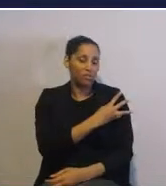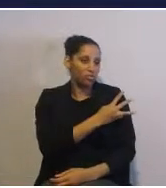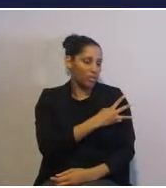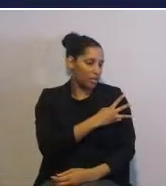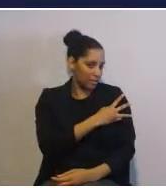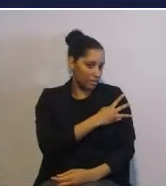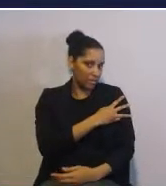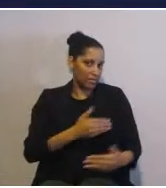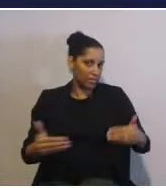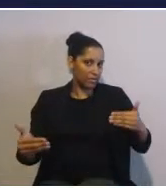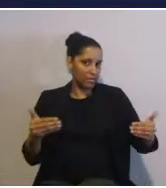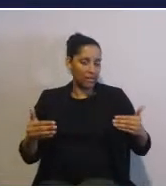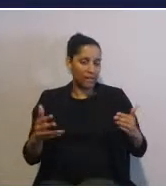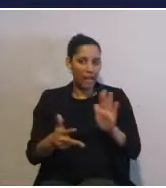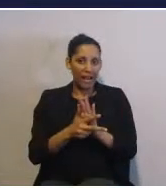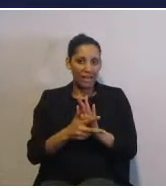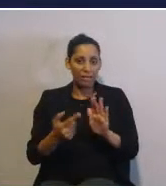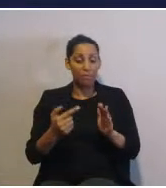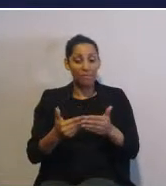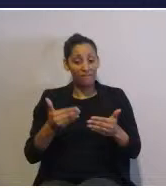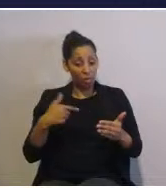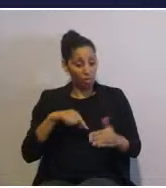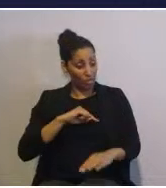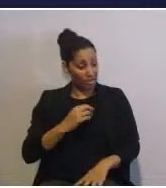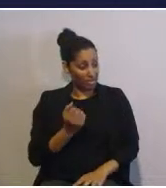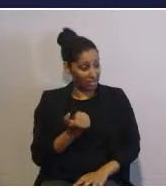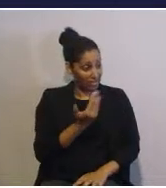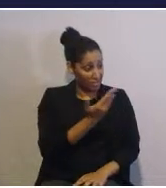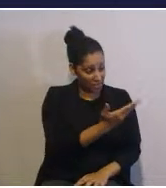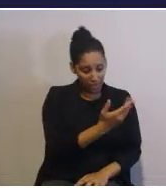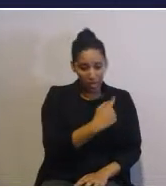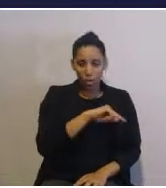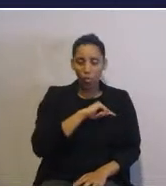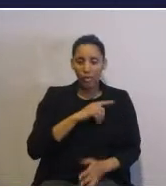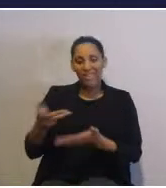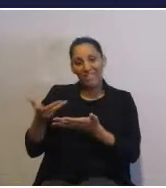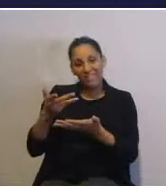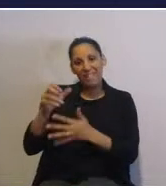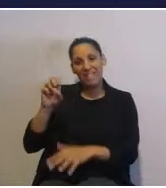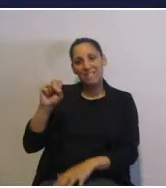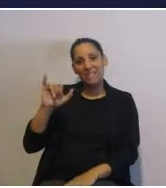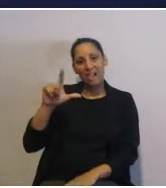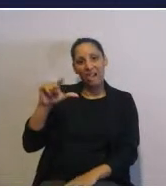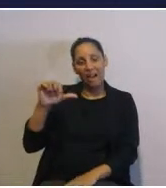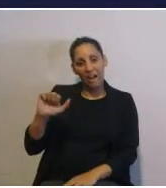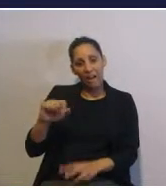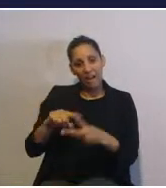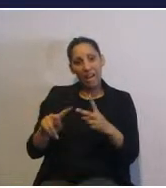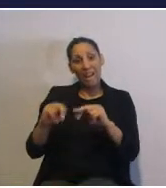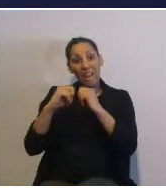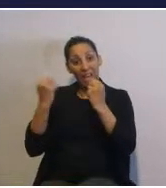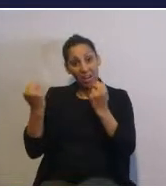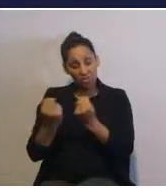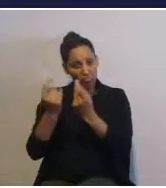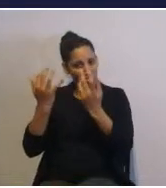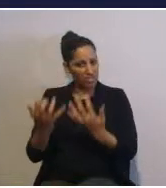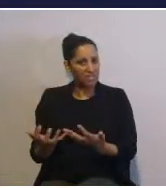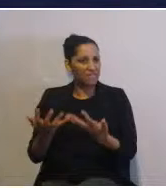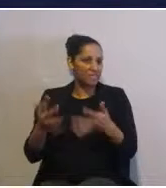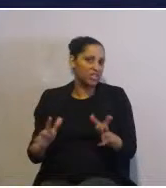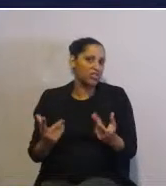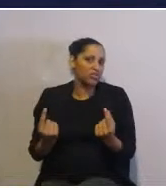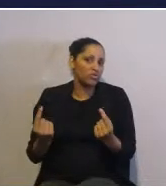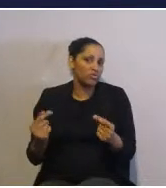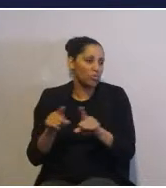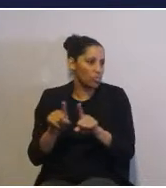an application, we have to consult with SALGA and National Treasury, and that was done, and that